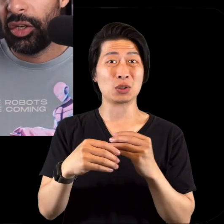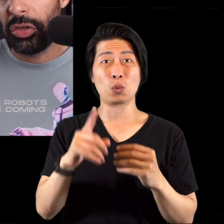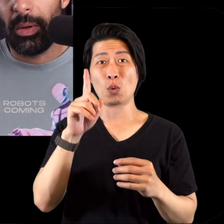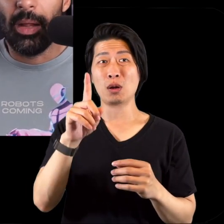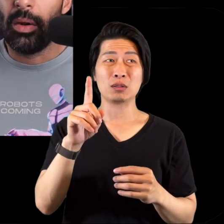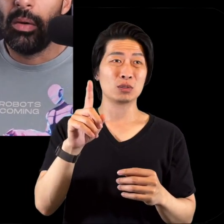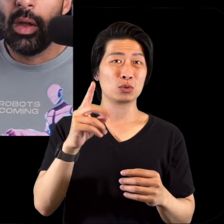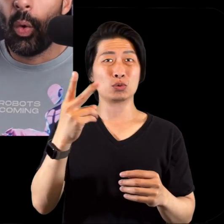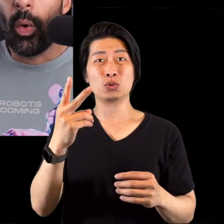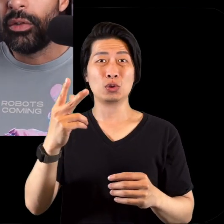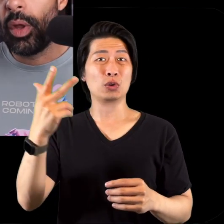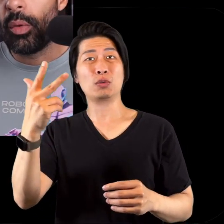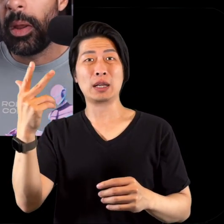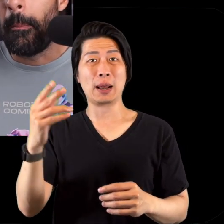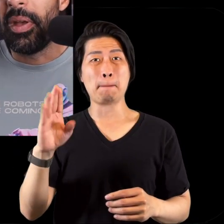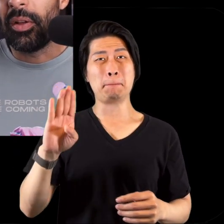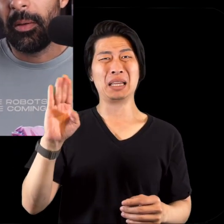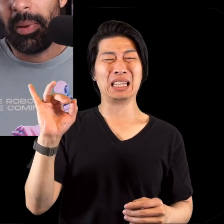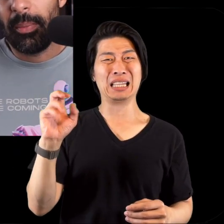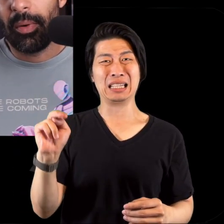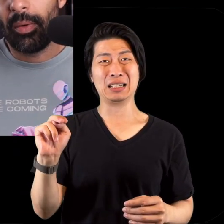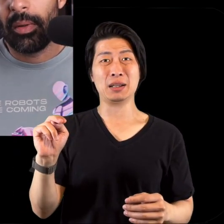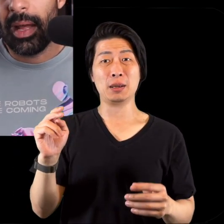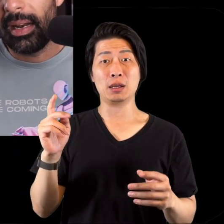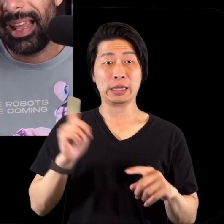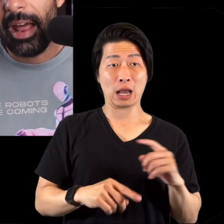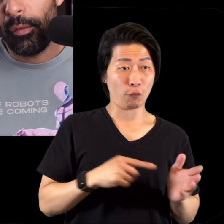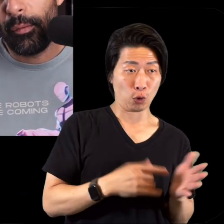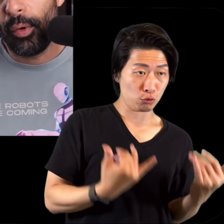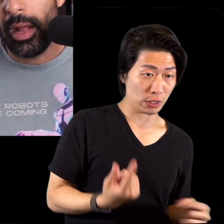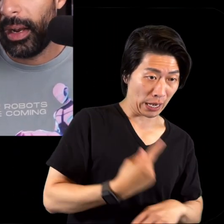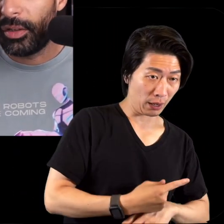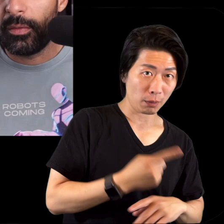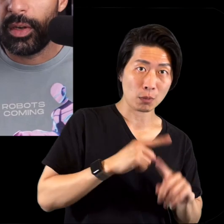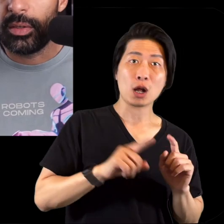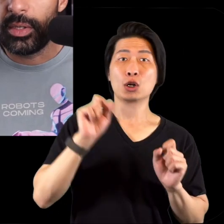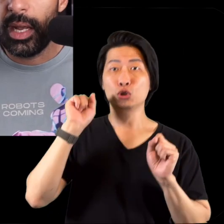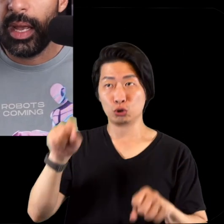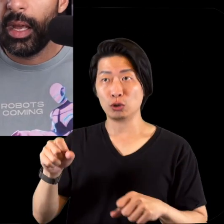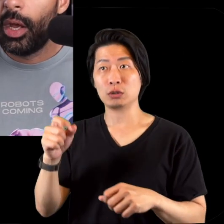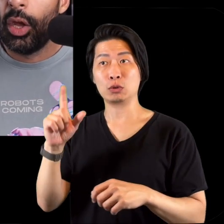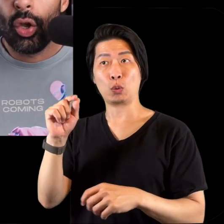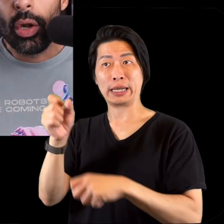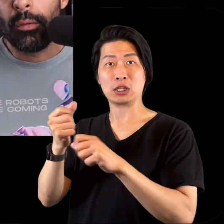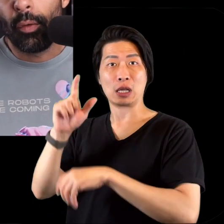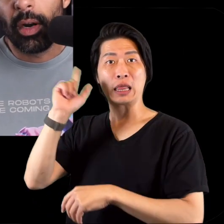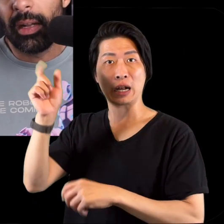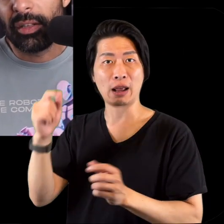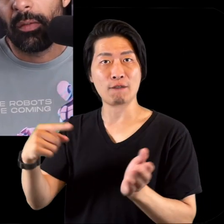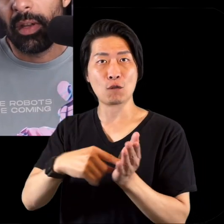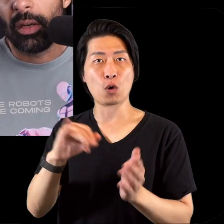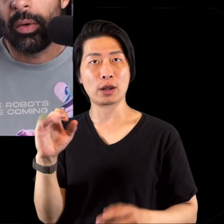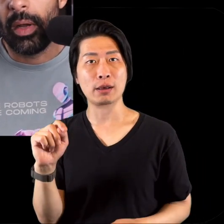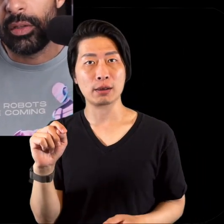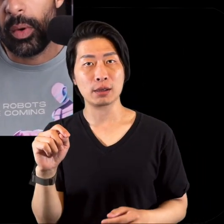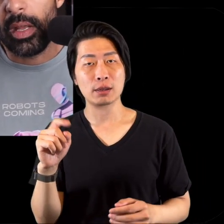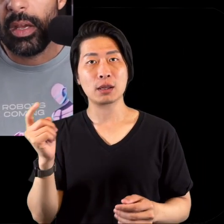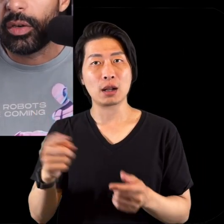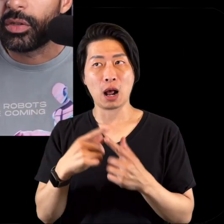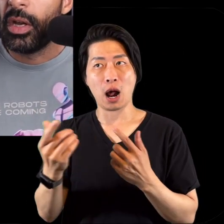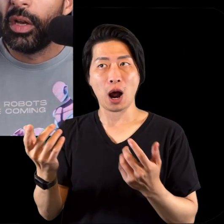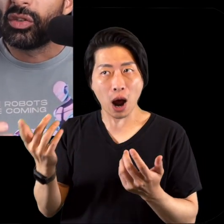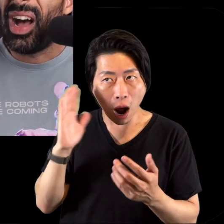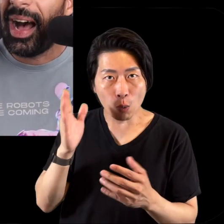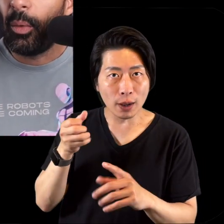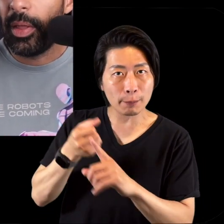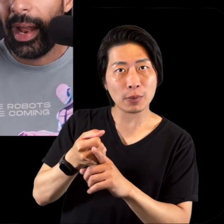have an additional, 1 to 3 billion people that can't afford an electric vehicle today could afford an electric vehicle in 20